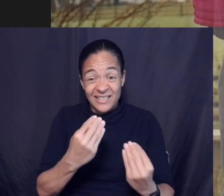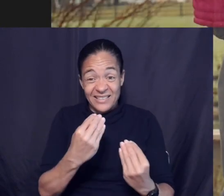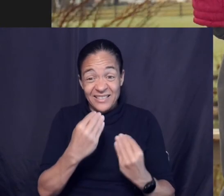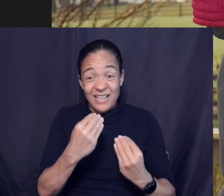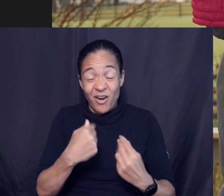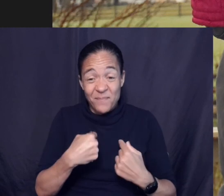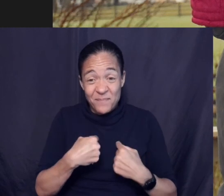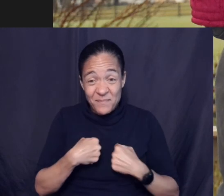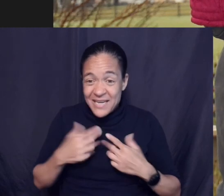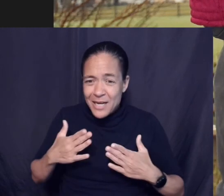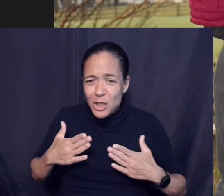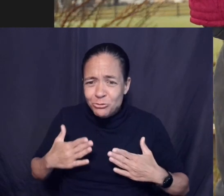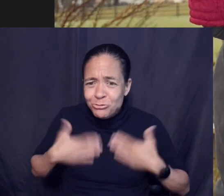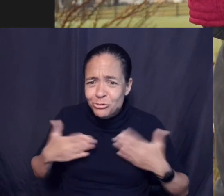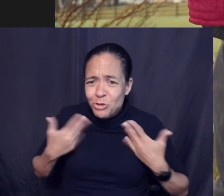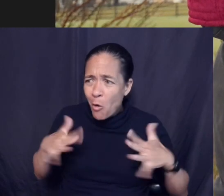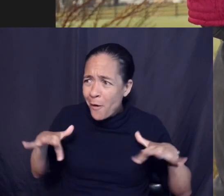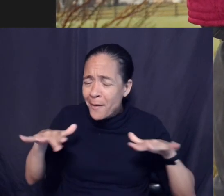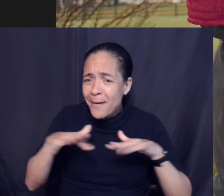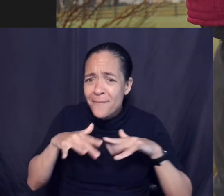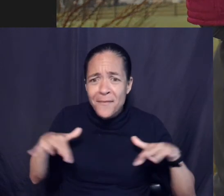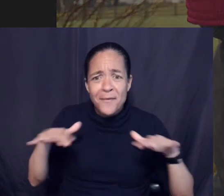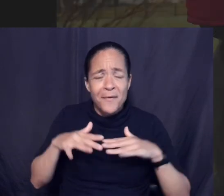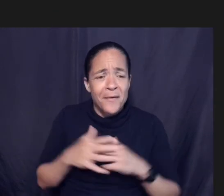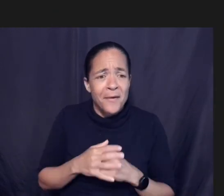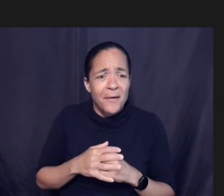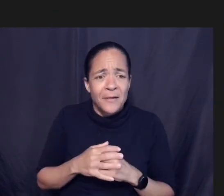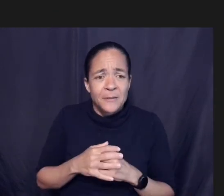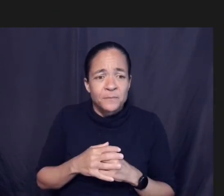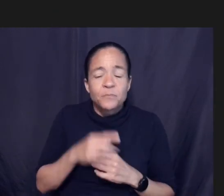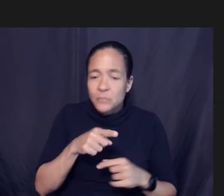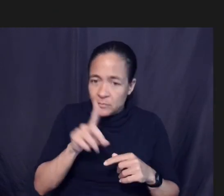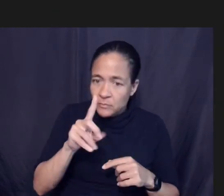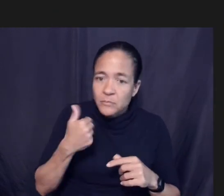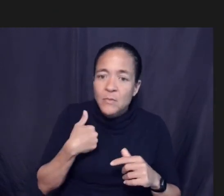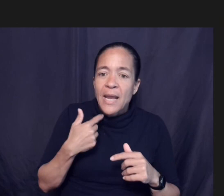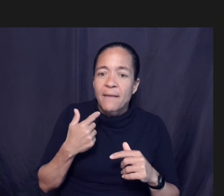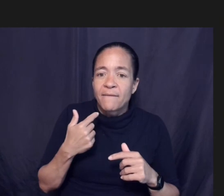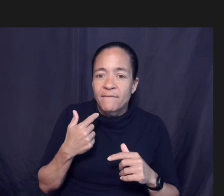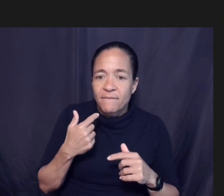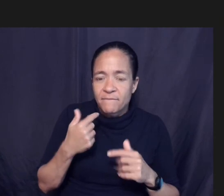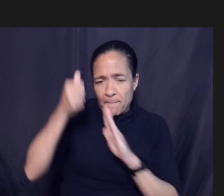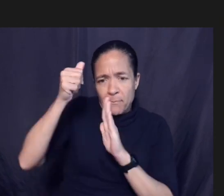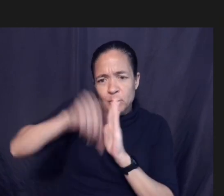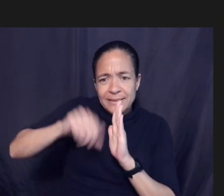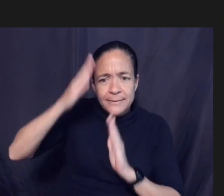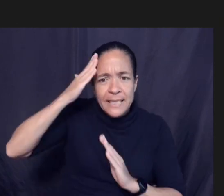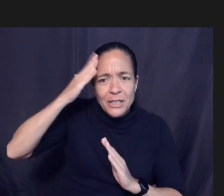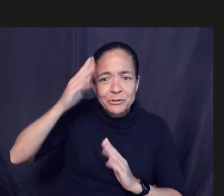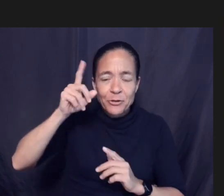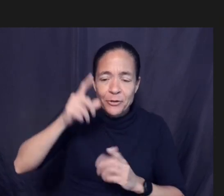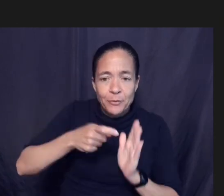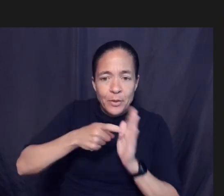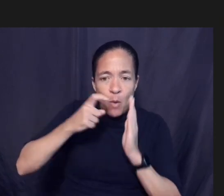taught me definitely is like the joy and everything. When she had a procedure done and she had to get all her hair cut